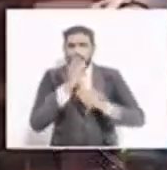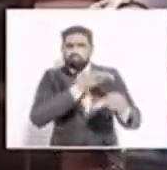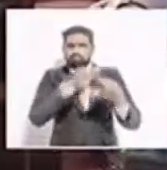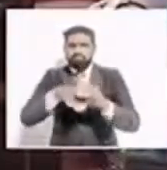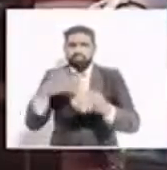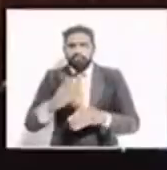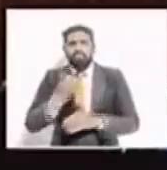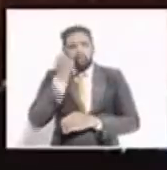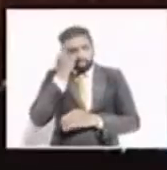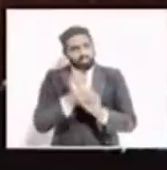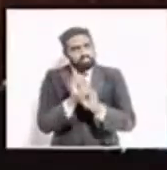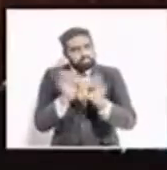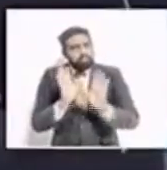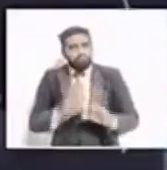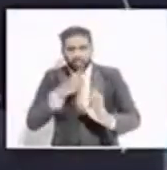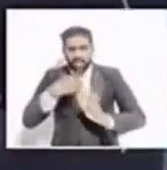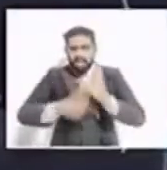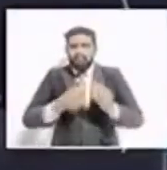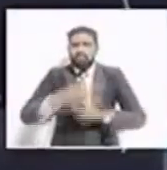country.